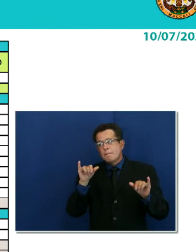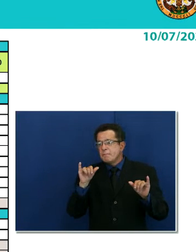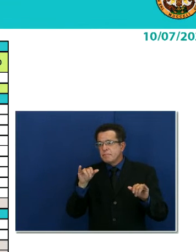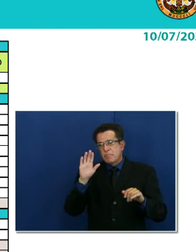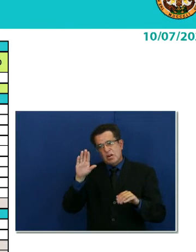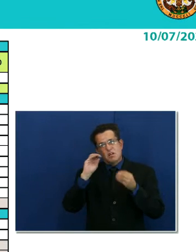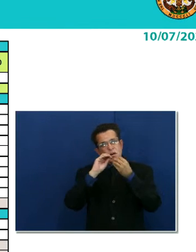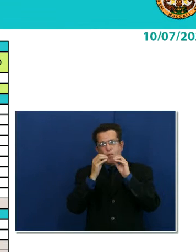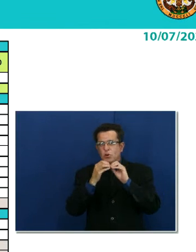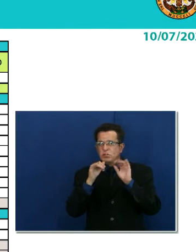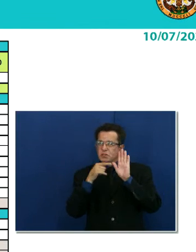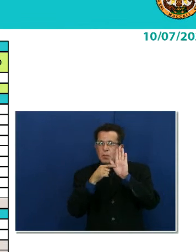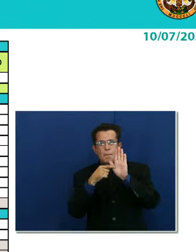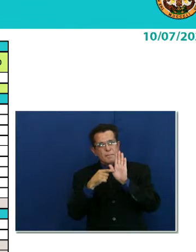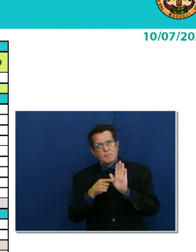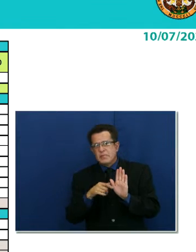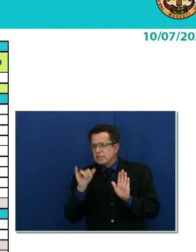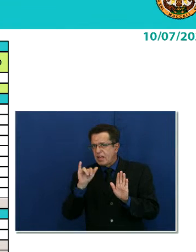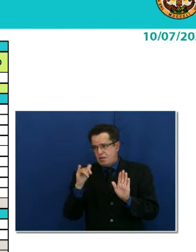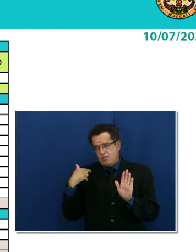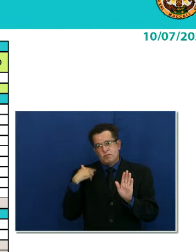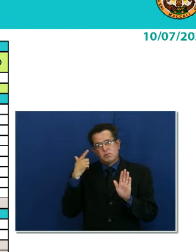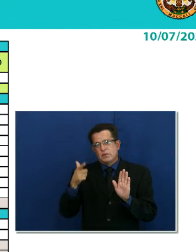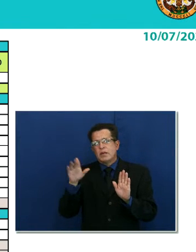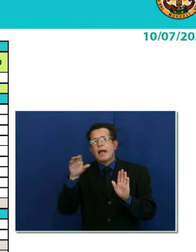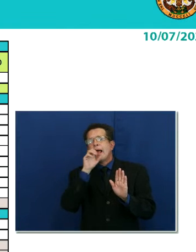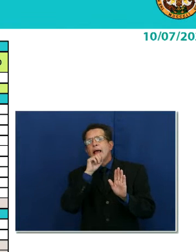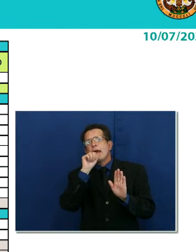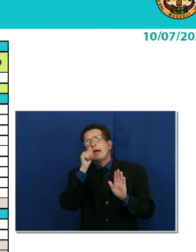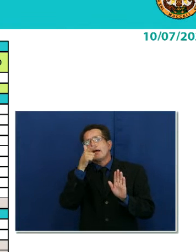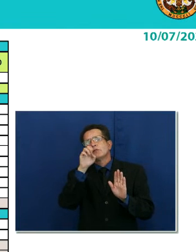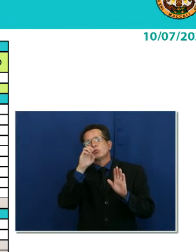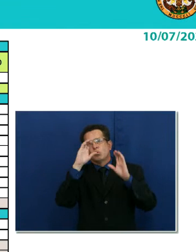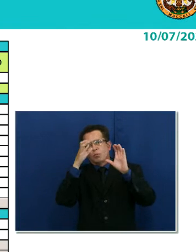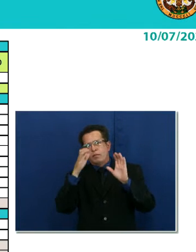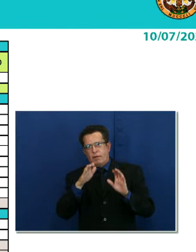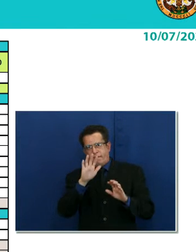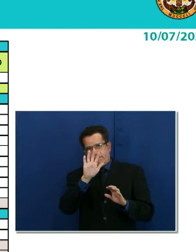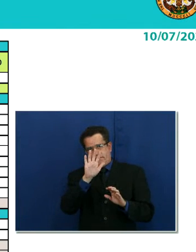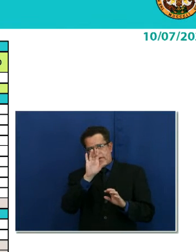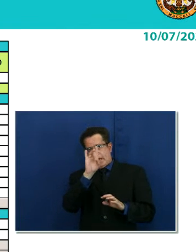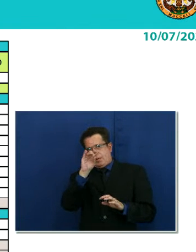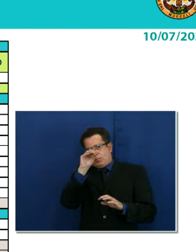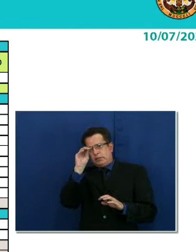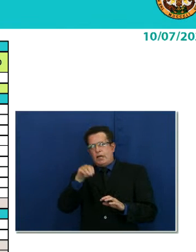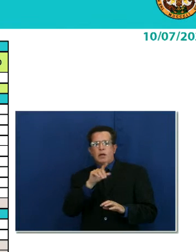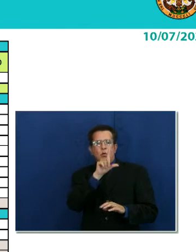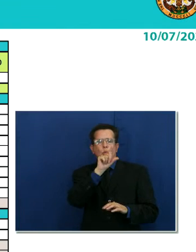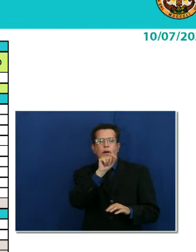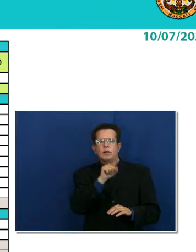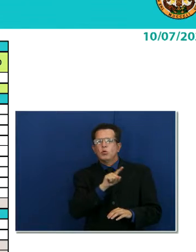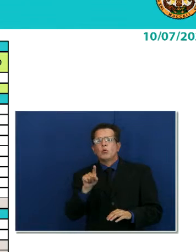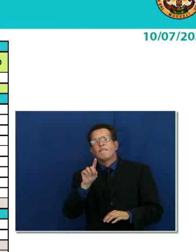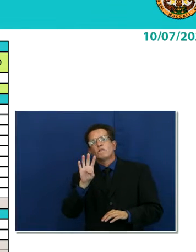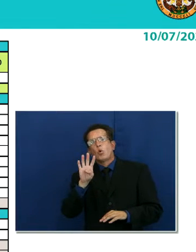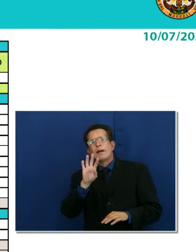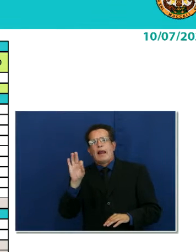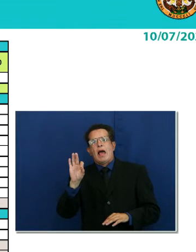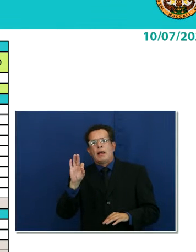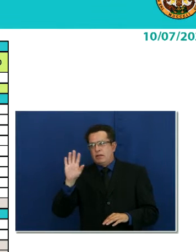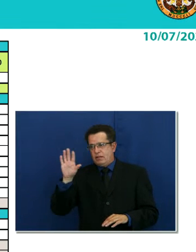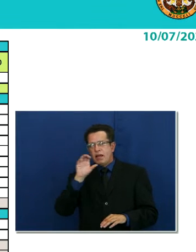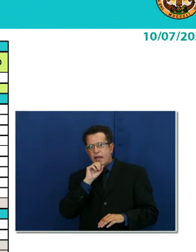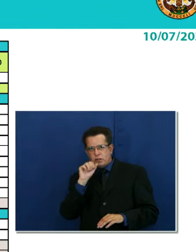weeks. The percentage of age groups, 58% for the 20 to 49-year-old